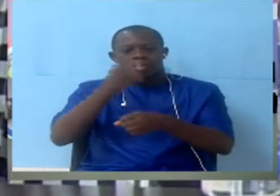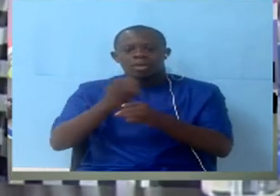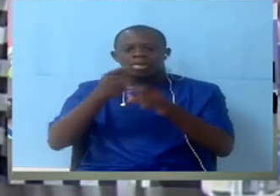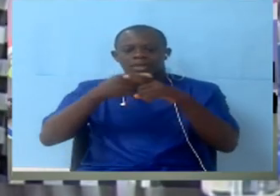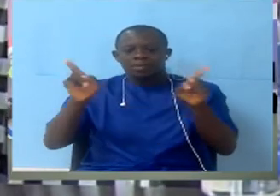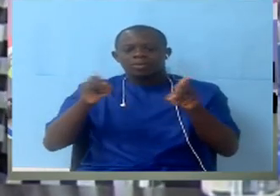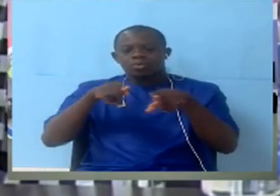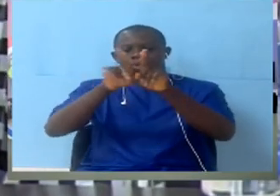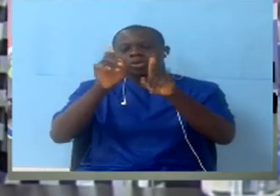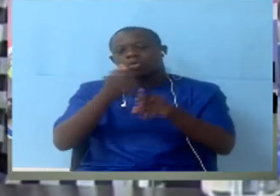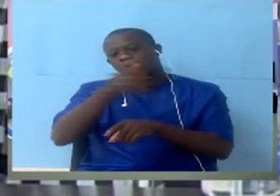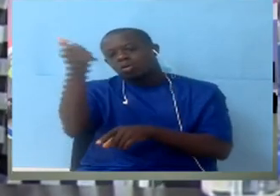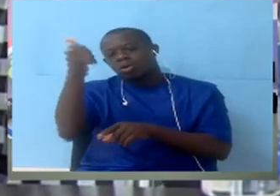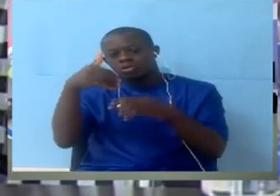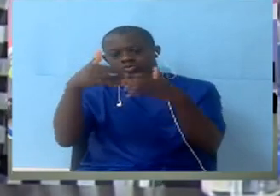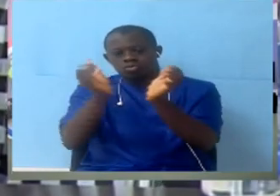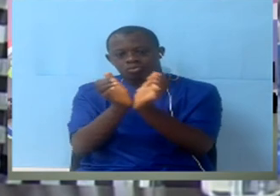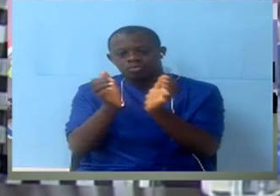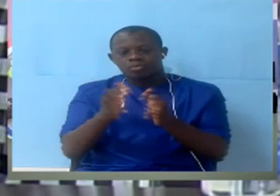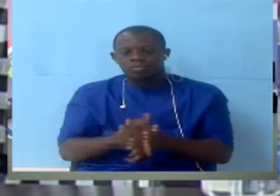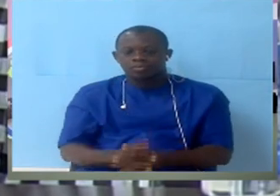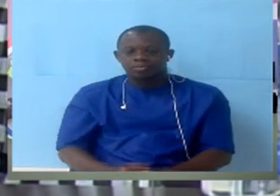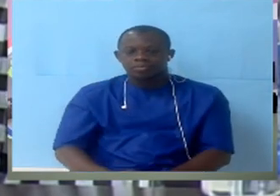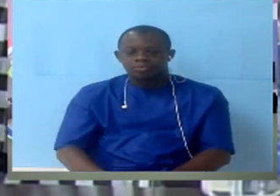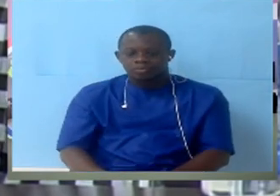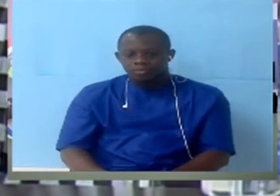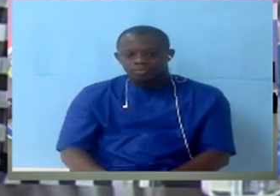Mune mfatam fansi leba ni waka futbol tema.